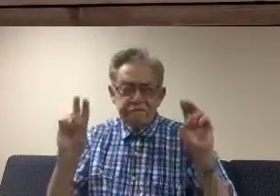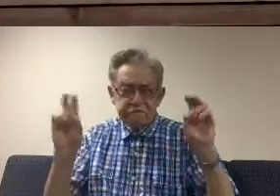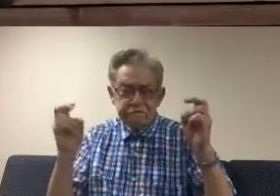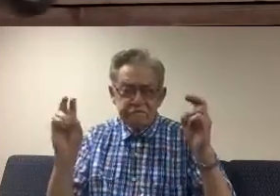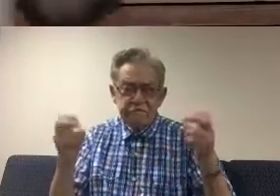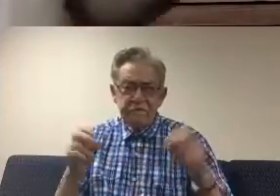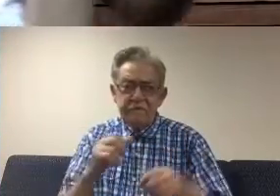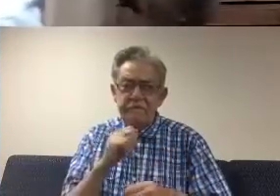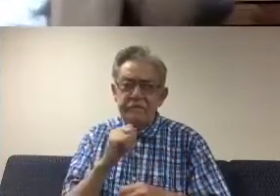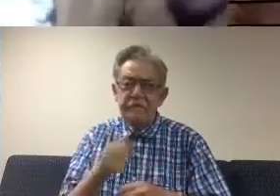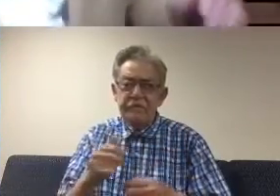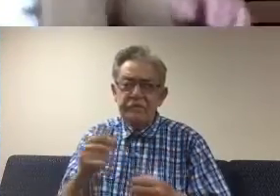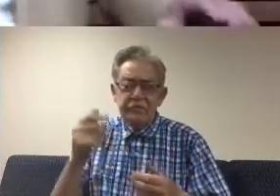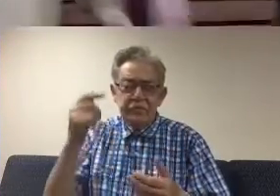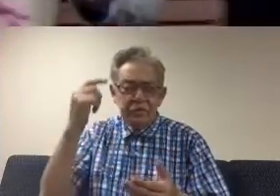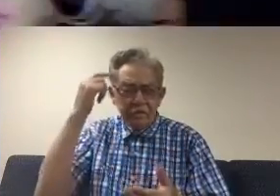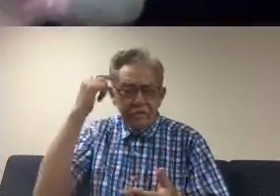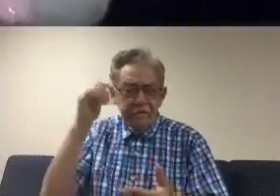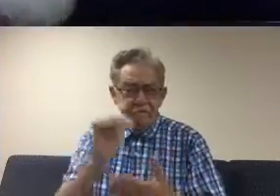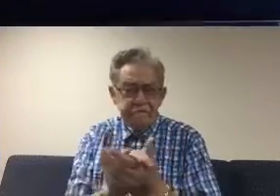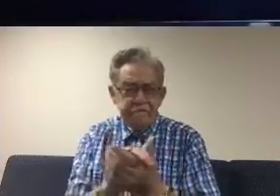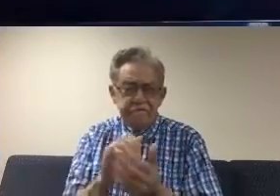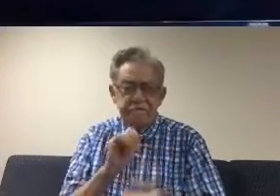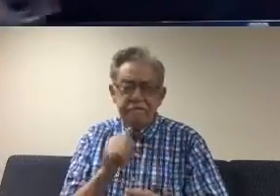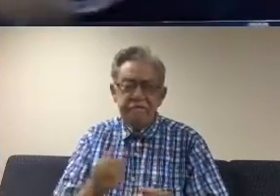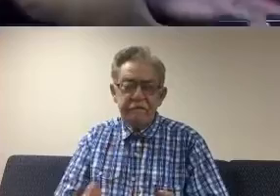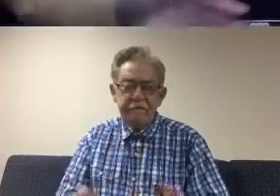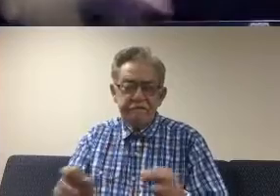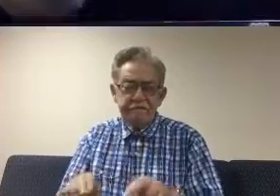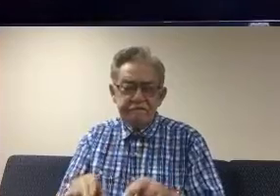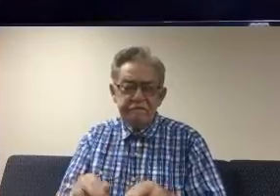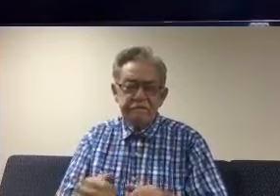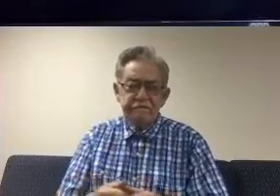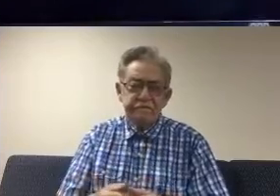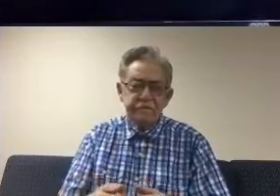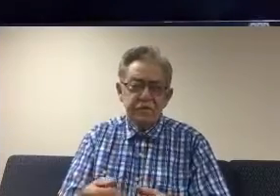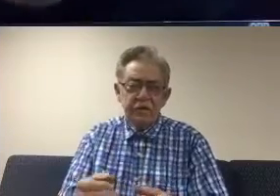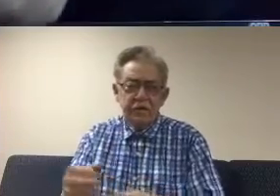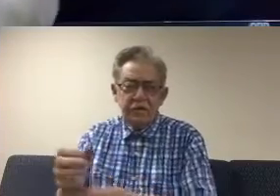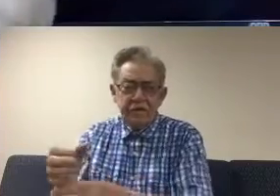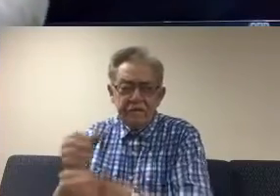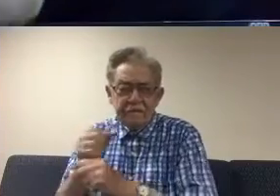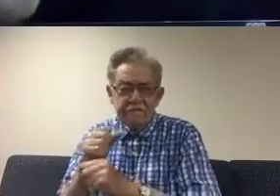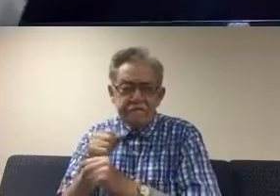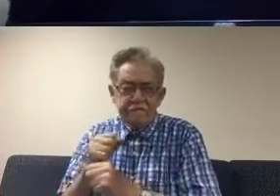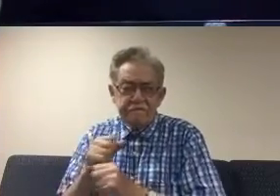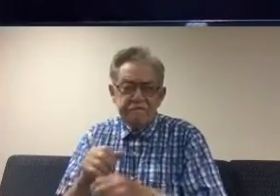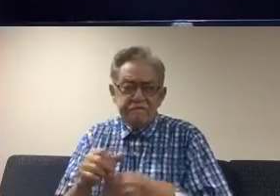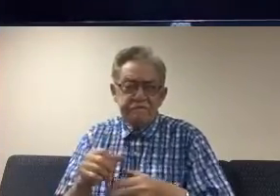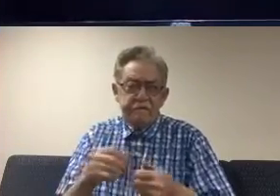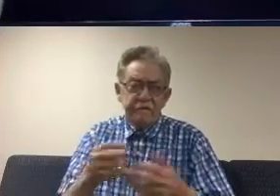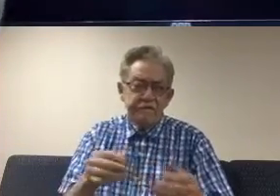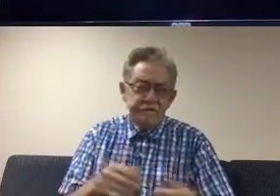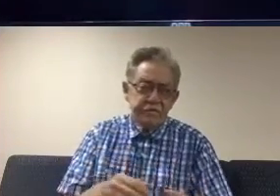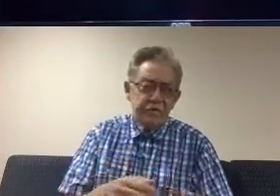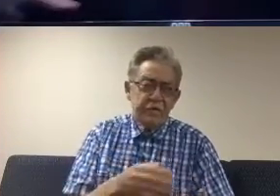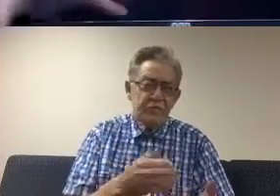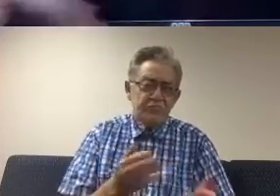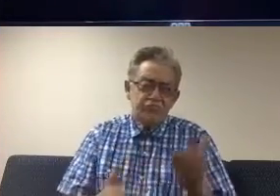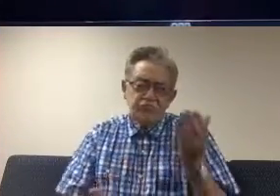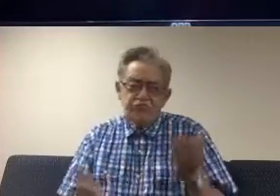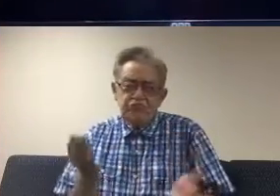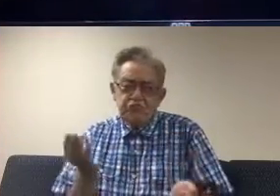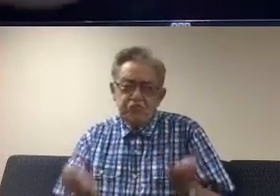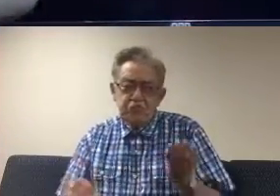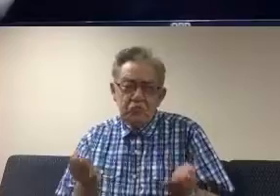Unbelief is not the result of you taking factual information and the pros outweighing the cons. Are you